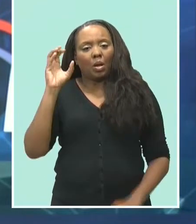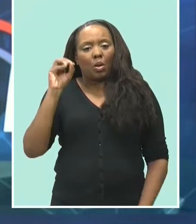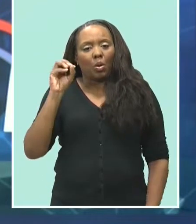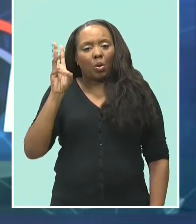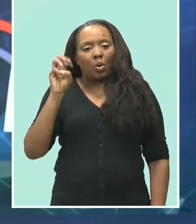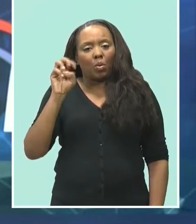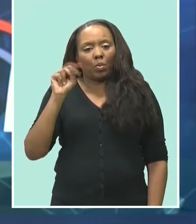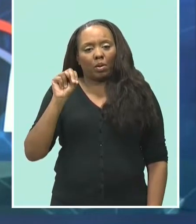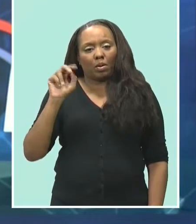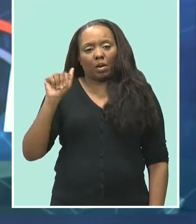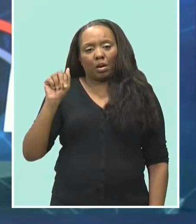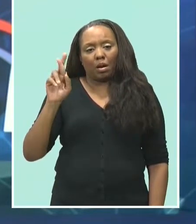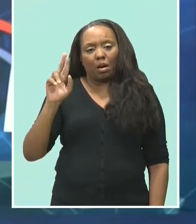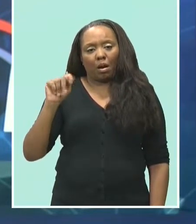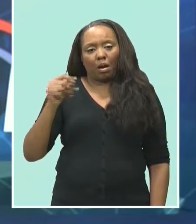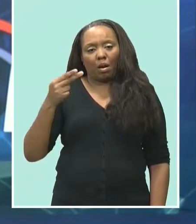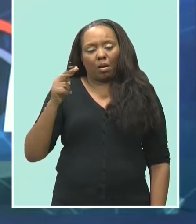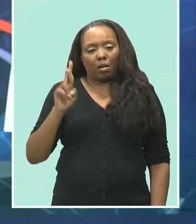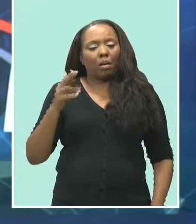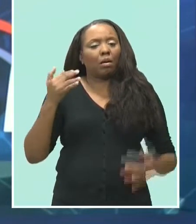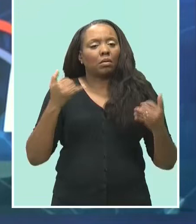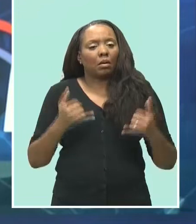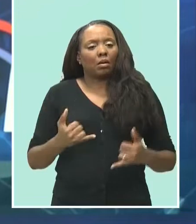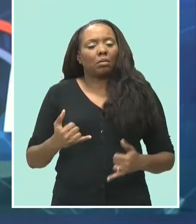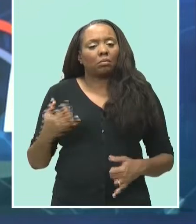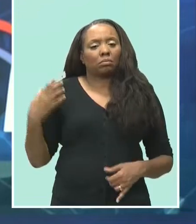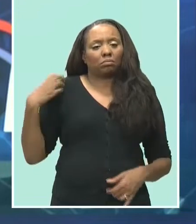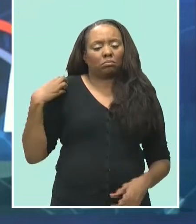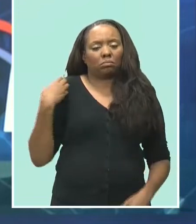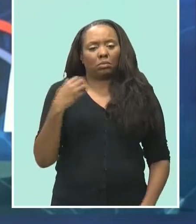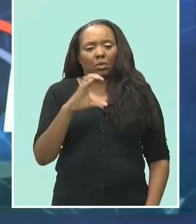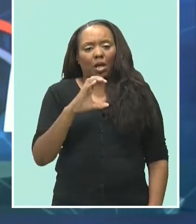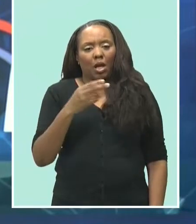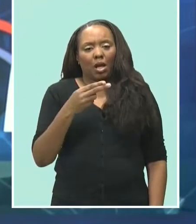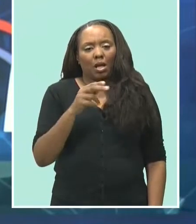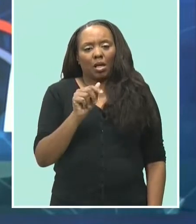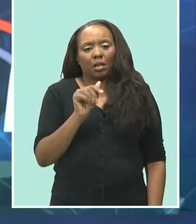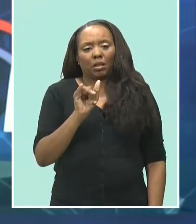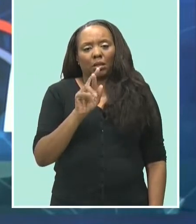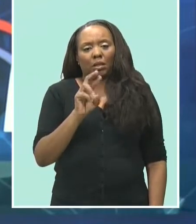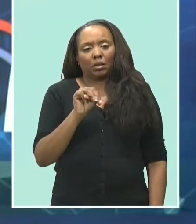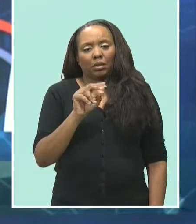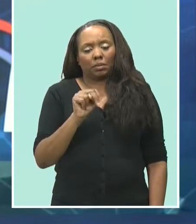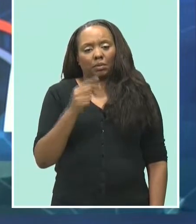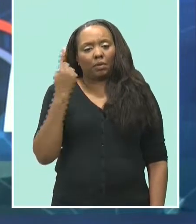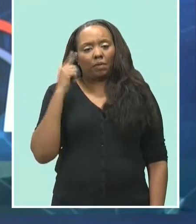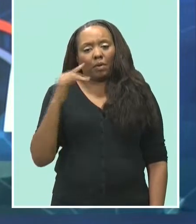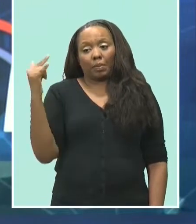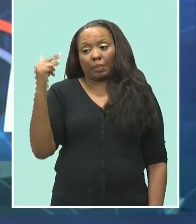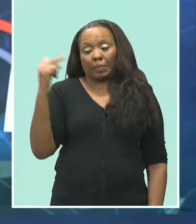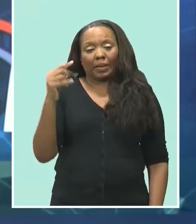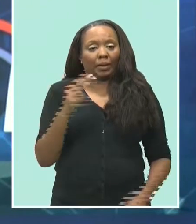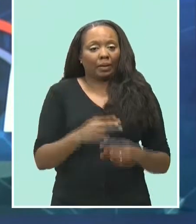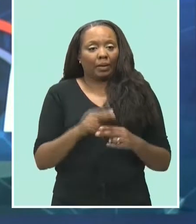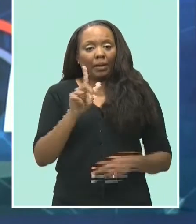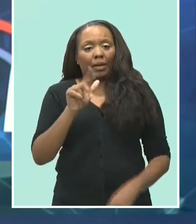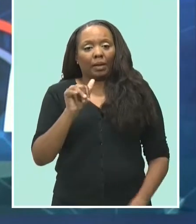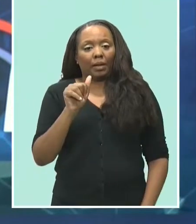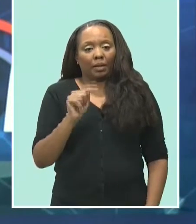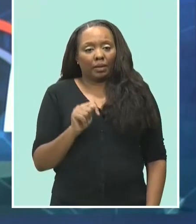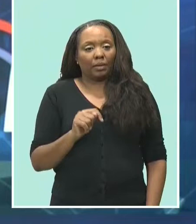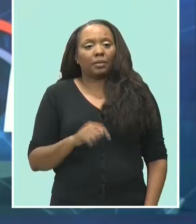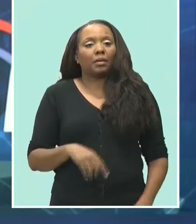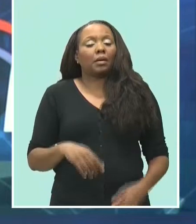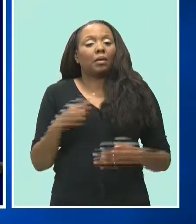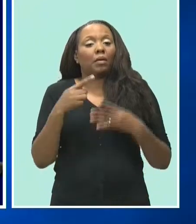the chairman of regional airline Liat. This is according to a statement from the airline, which also identified 4 Barbadians